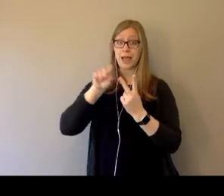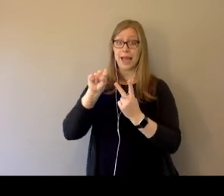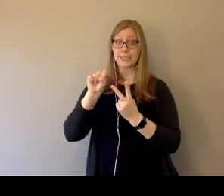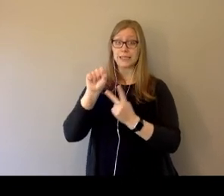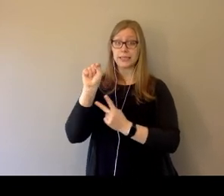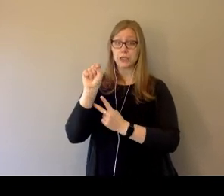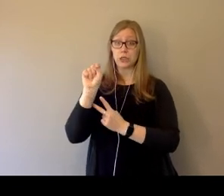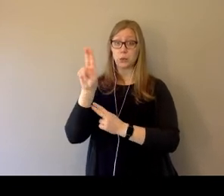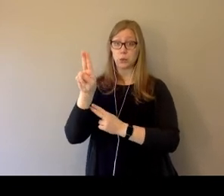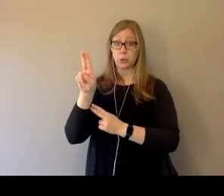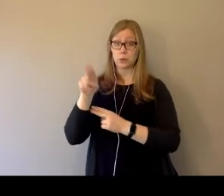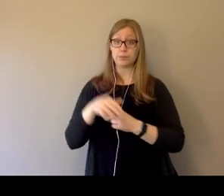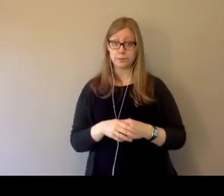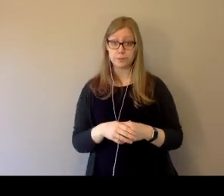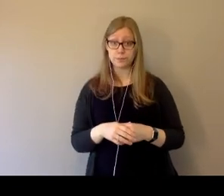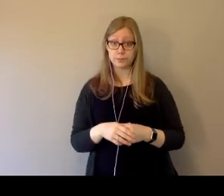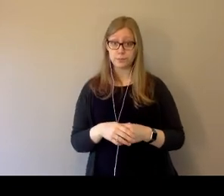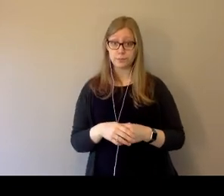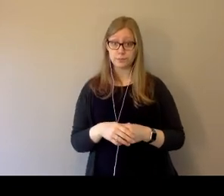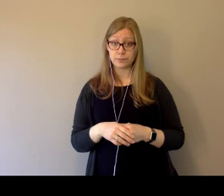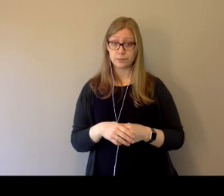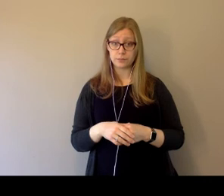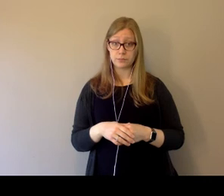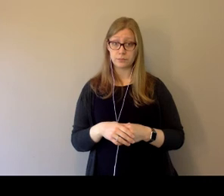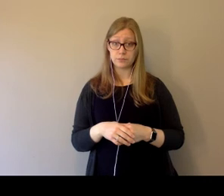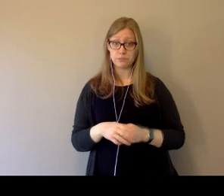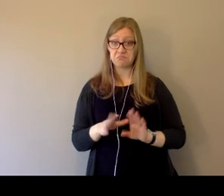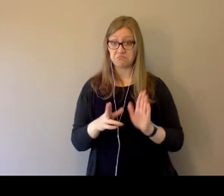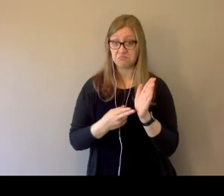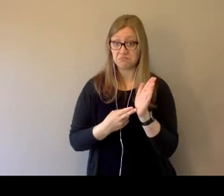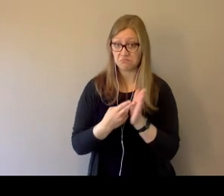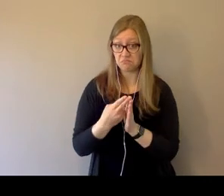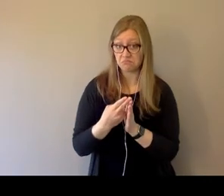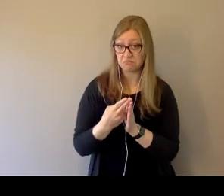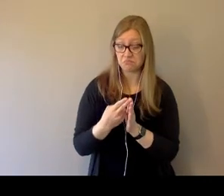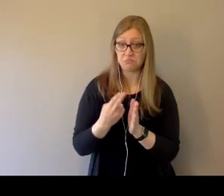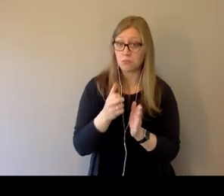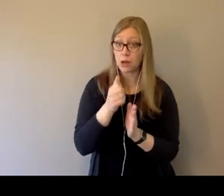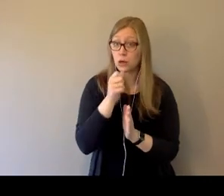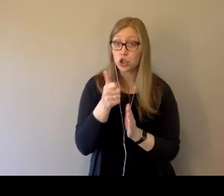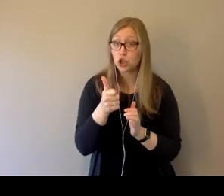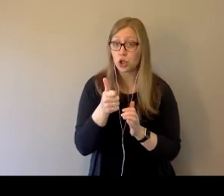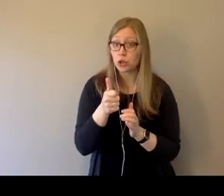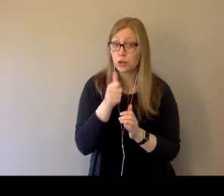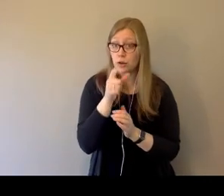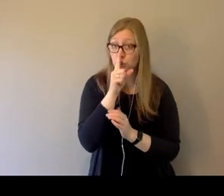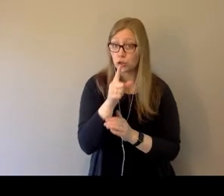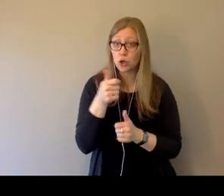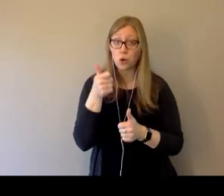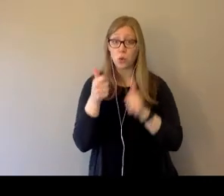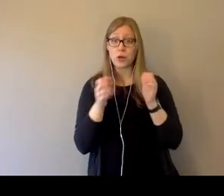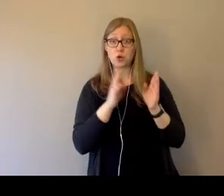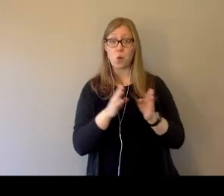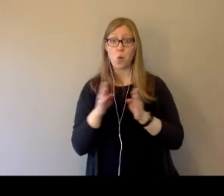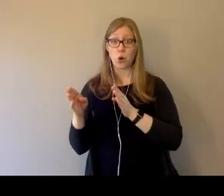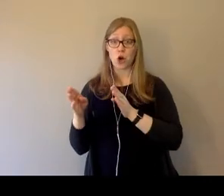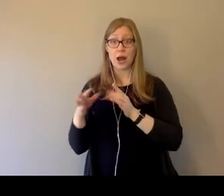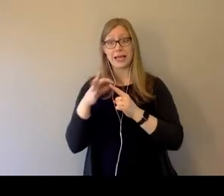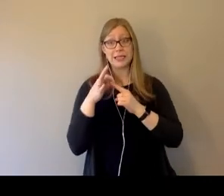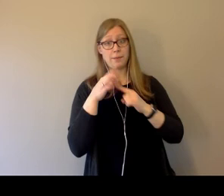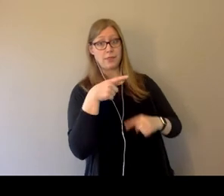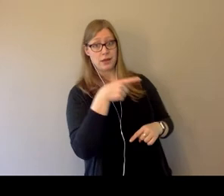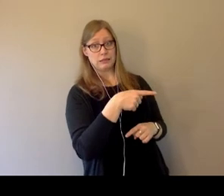STU. And I'm not sure if, which order to do it in other than that they wrote this here. I mean, I'd have to look at